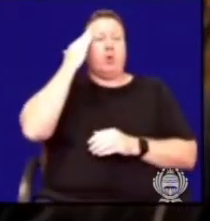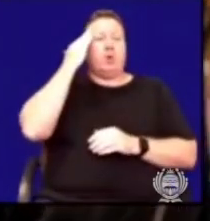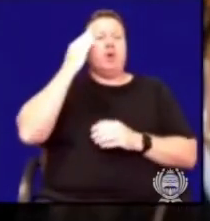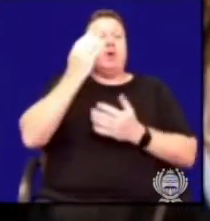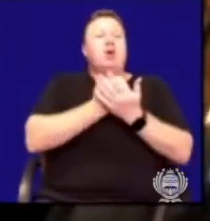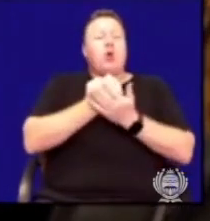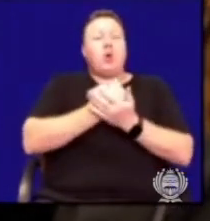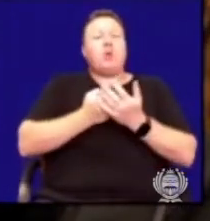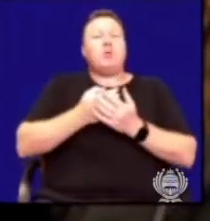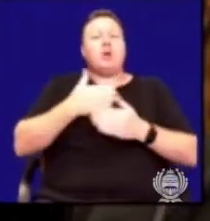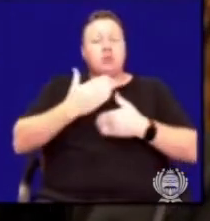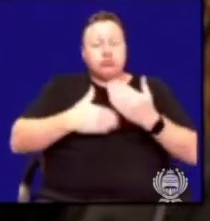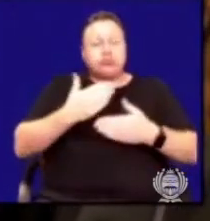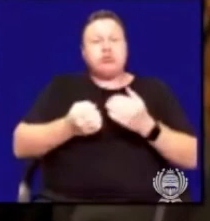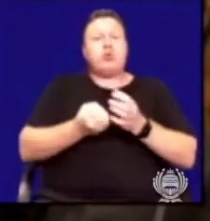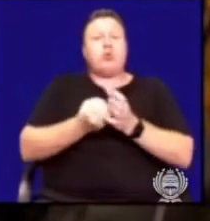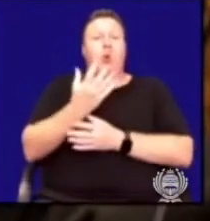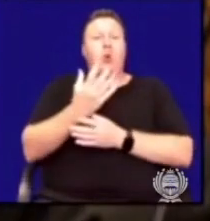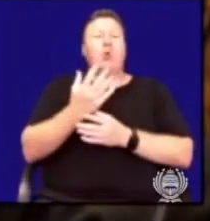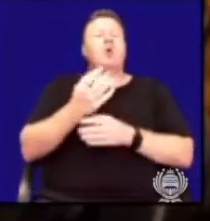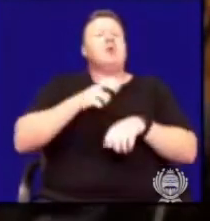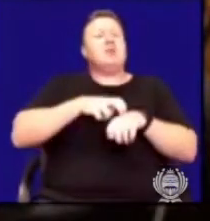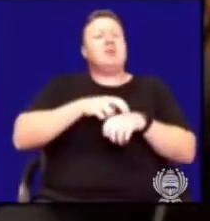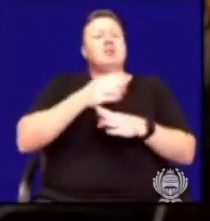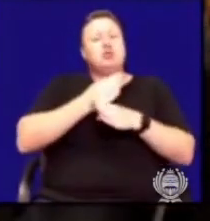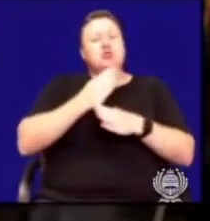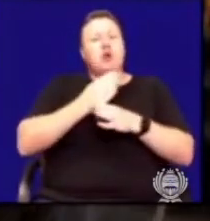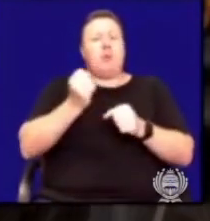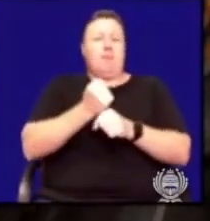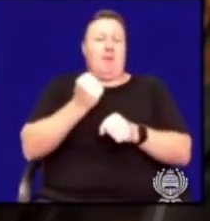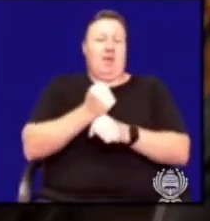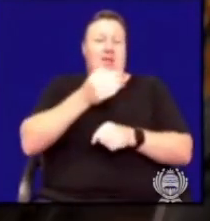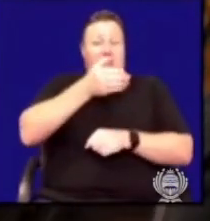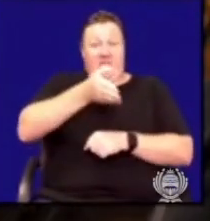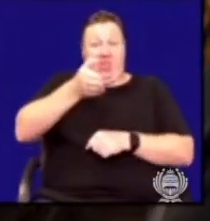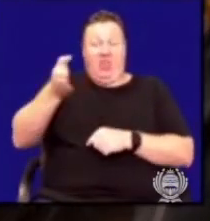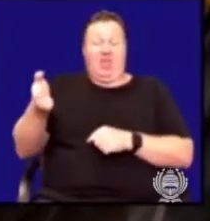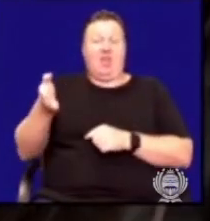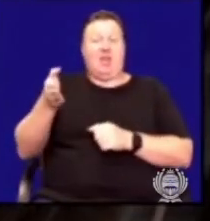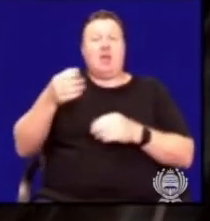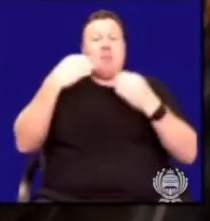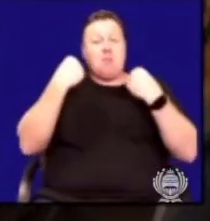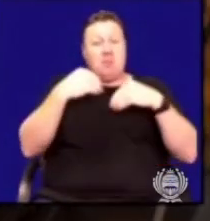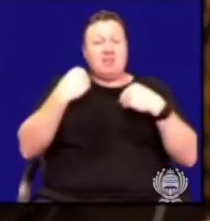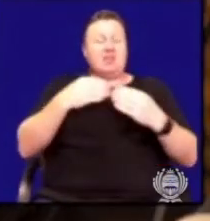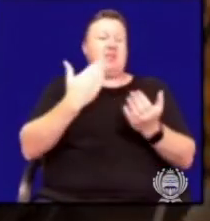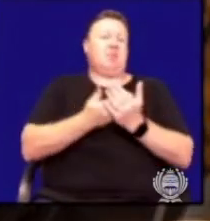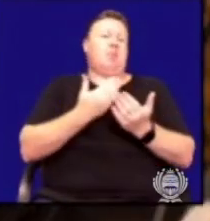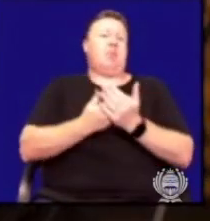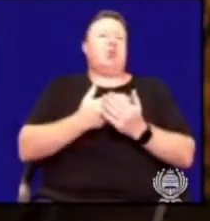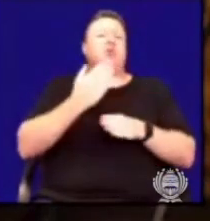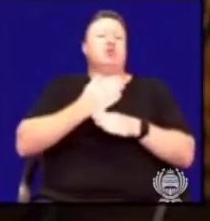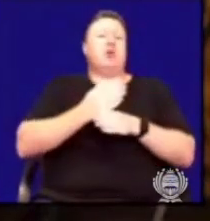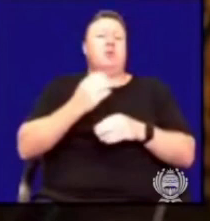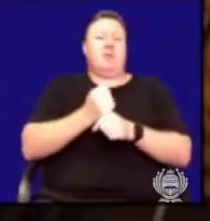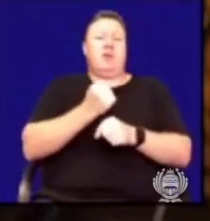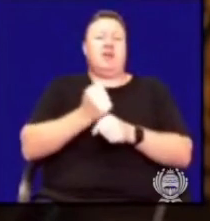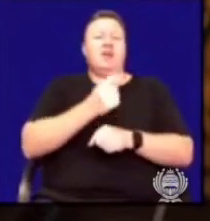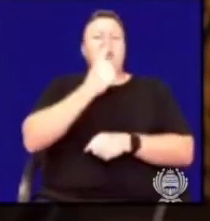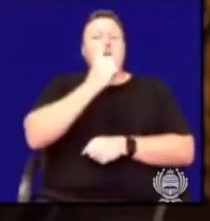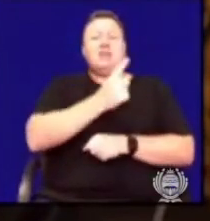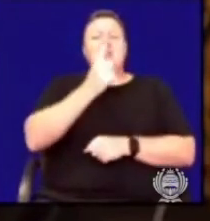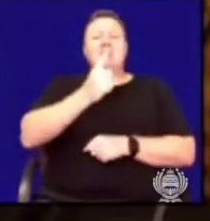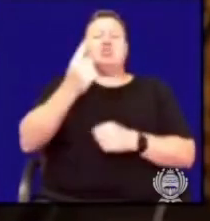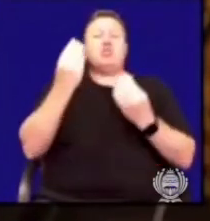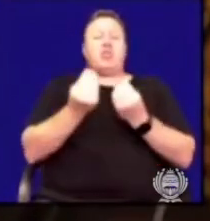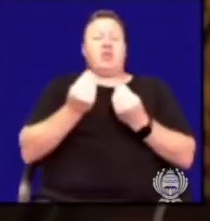put job creation at the center of our efforts and that only business can create jobs, then every single thing that government does needs